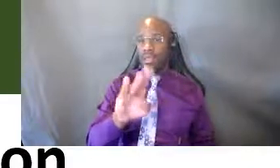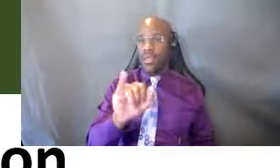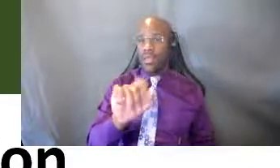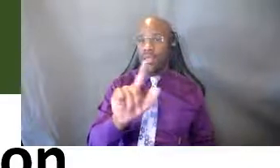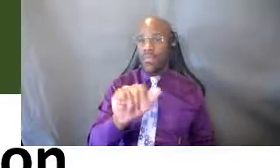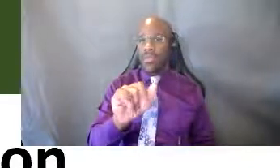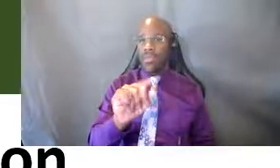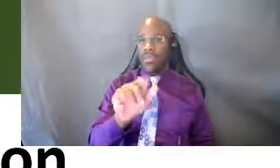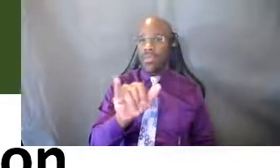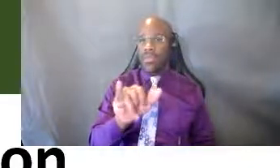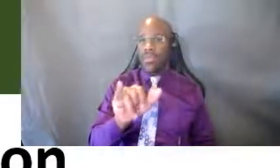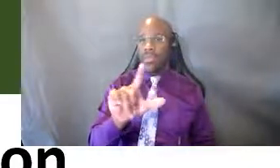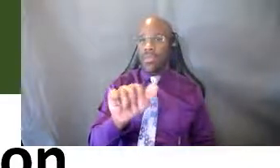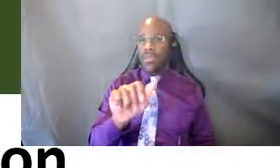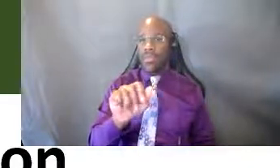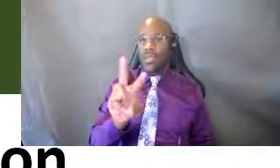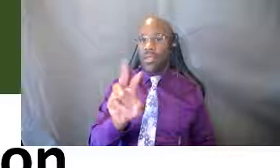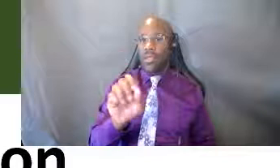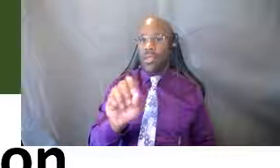word crisis to